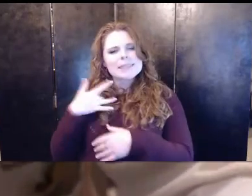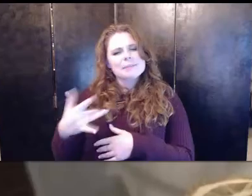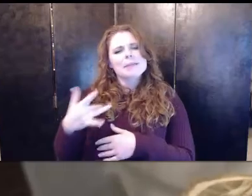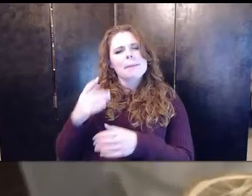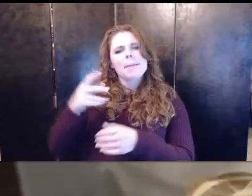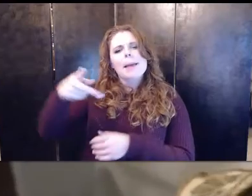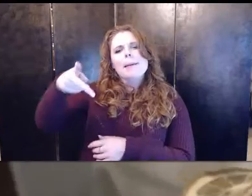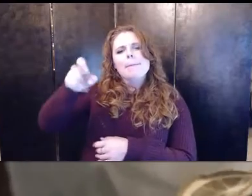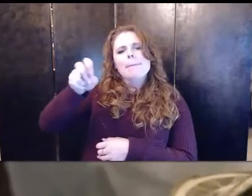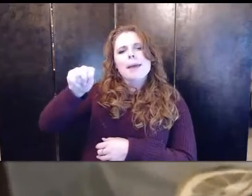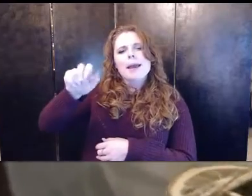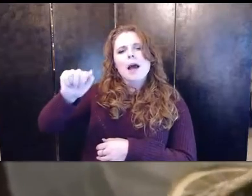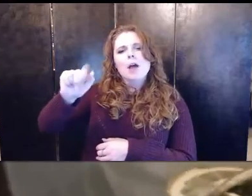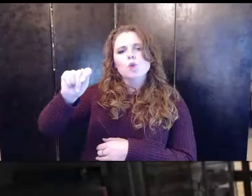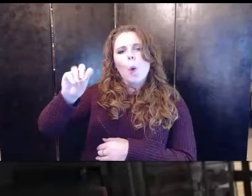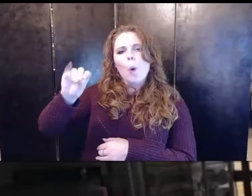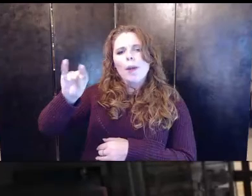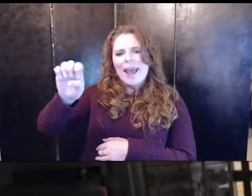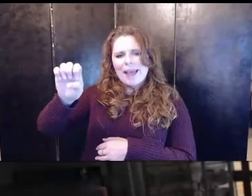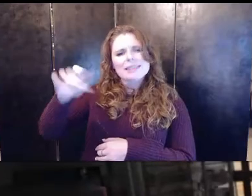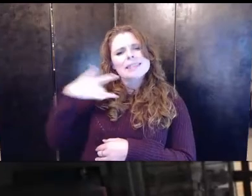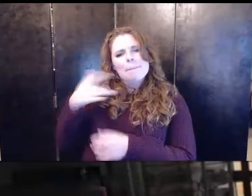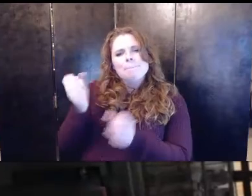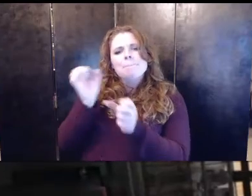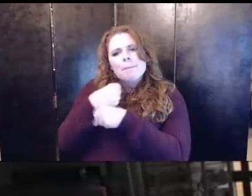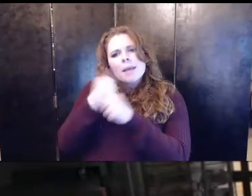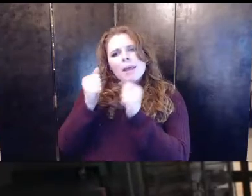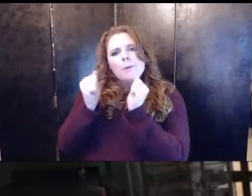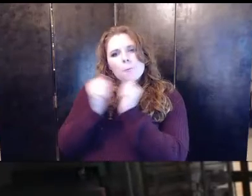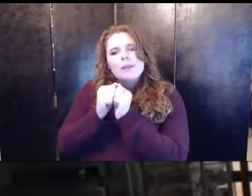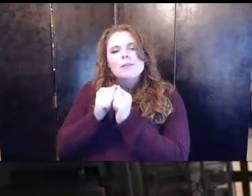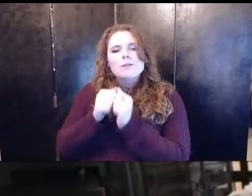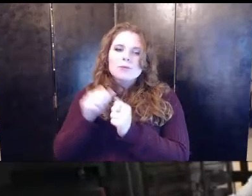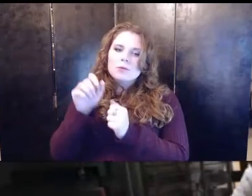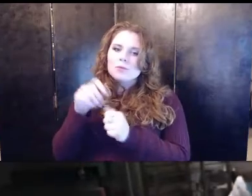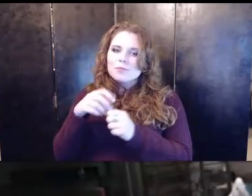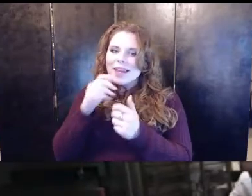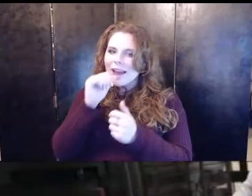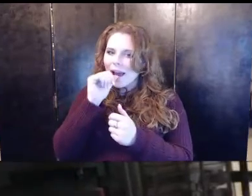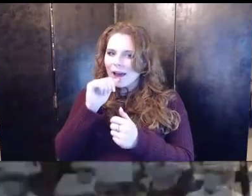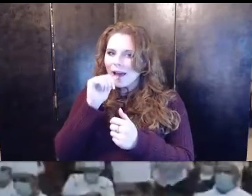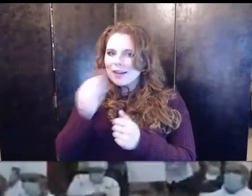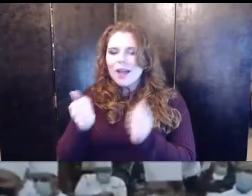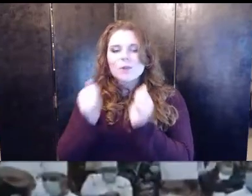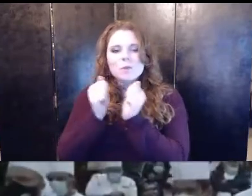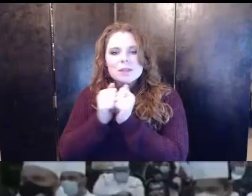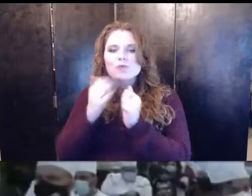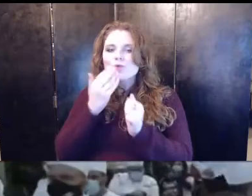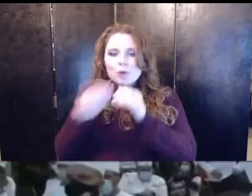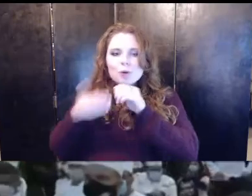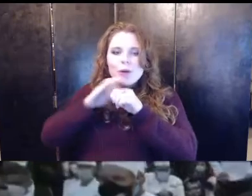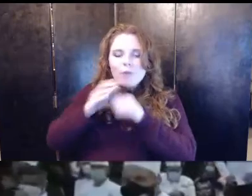fruits. It's similar to fruitcake and is a popular treat around the Christmas holiday. It was first made in Italy. The